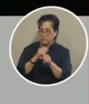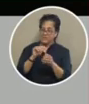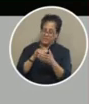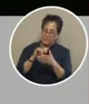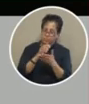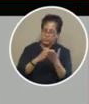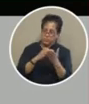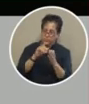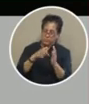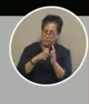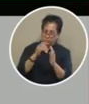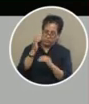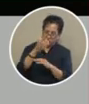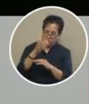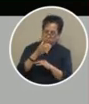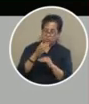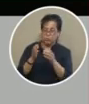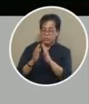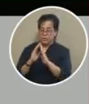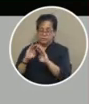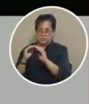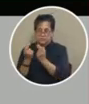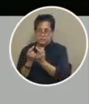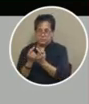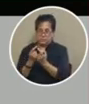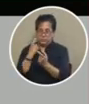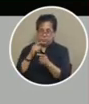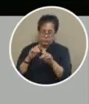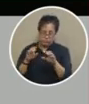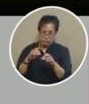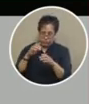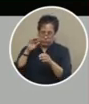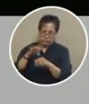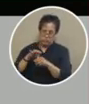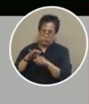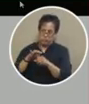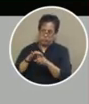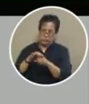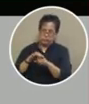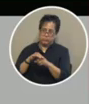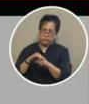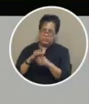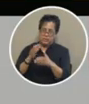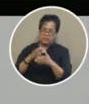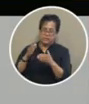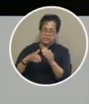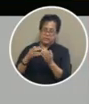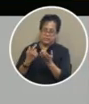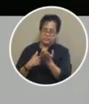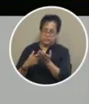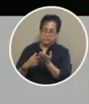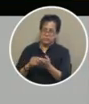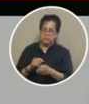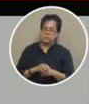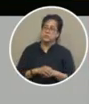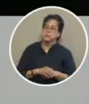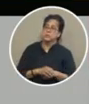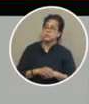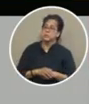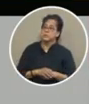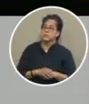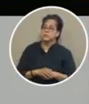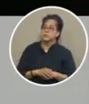presentation. And then we'll be asking council for action at the end of the discussion.